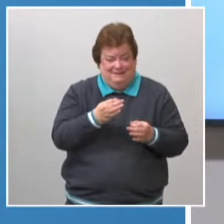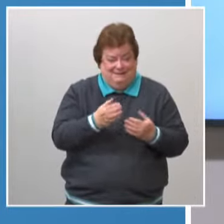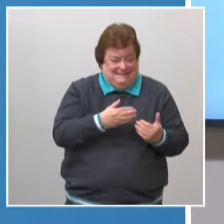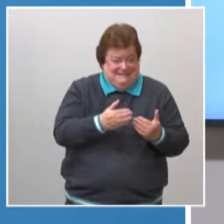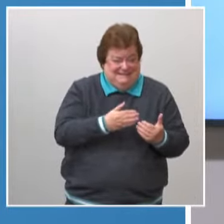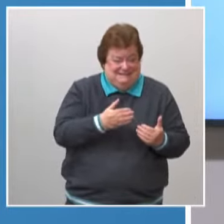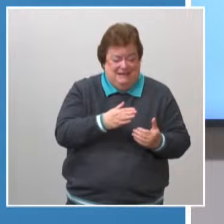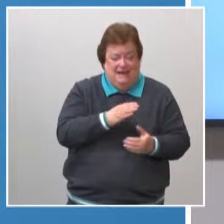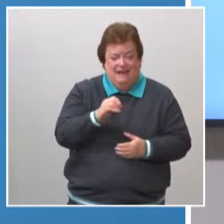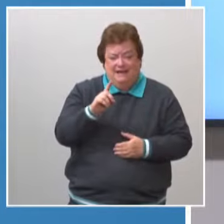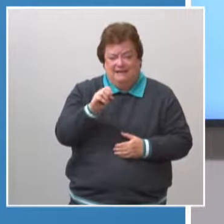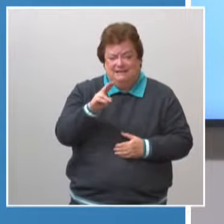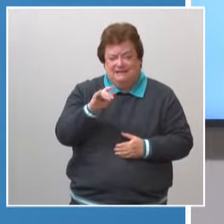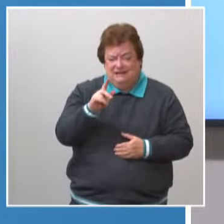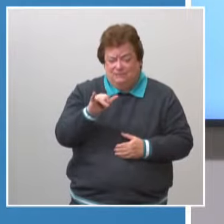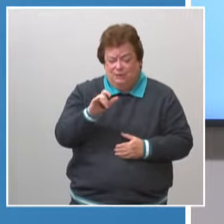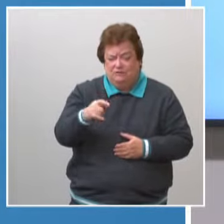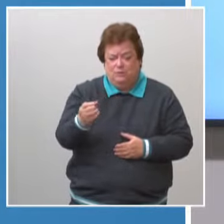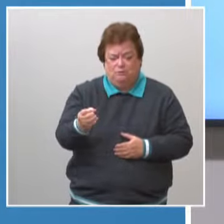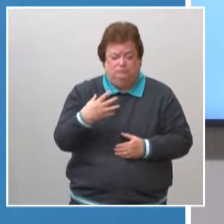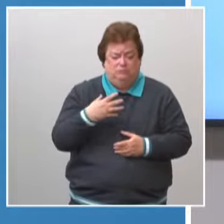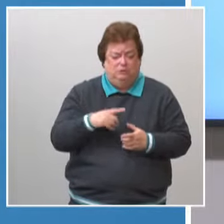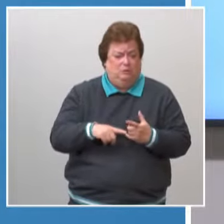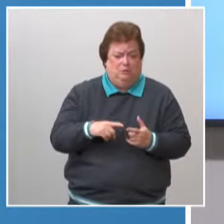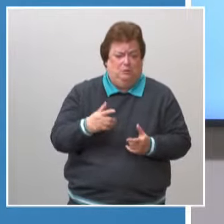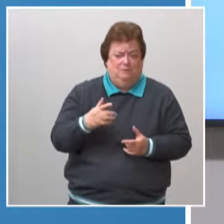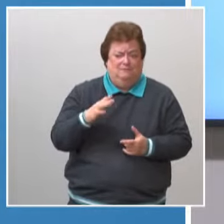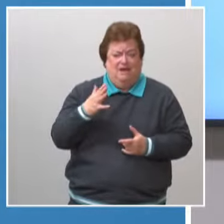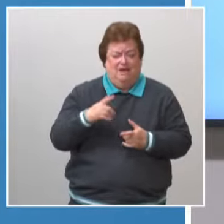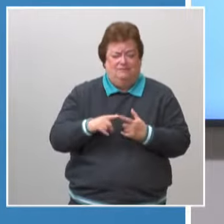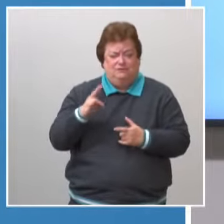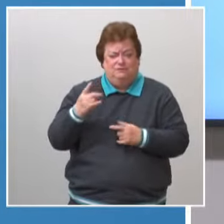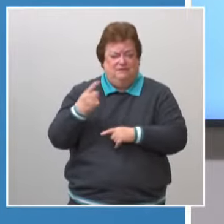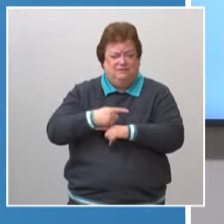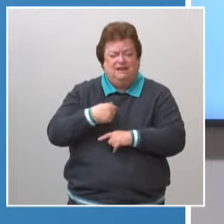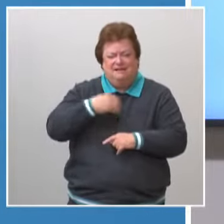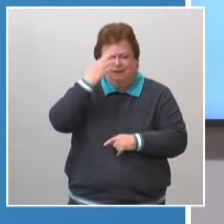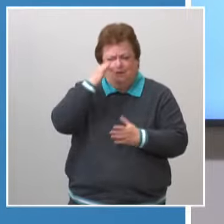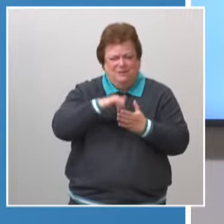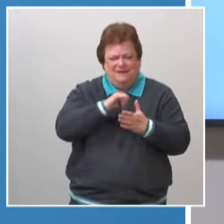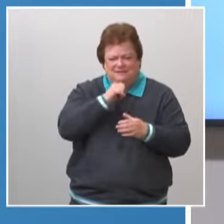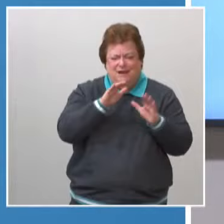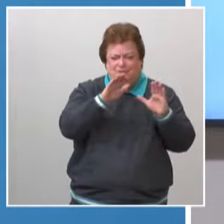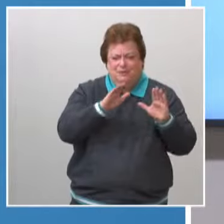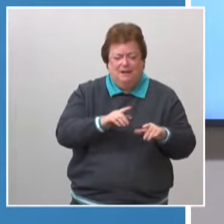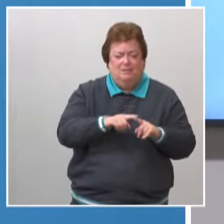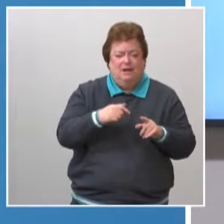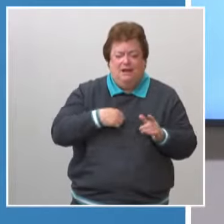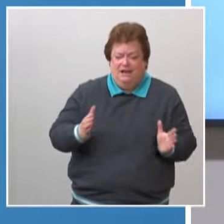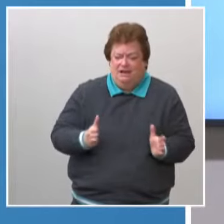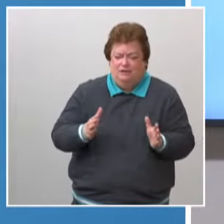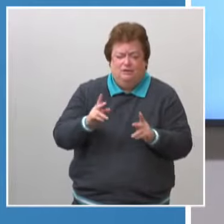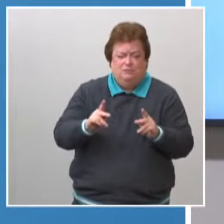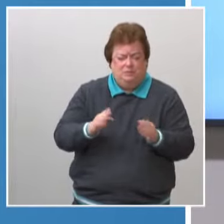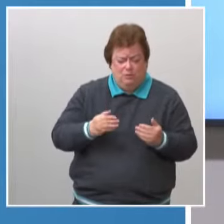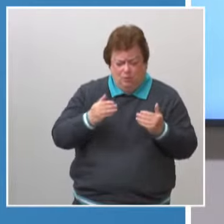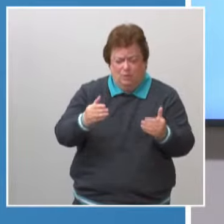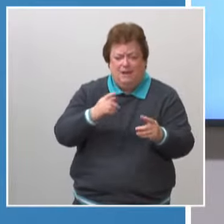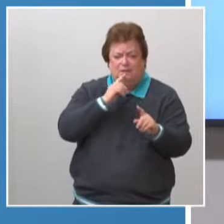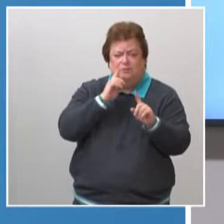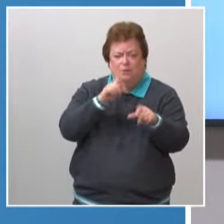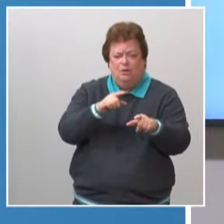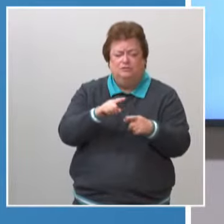the delivery is supposed to be in 5 to 7 days on those. I know that's not great, but I would encourage people to go ahead and start ordering them so